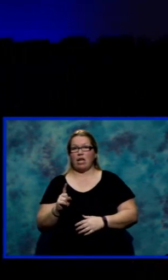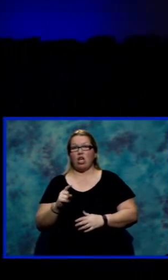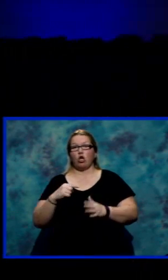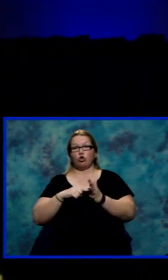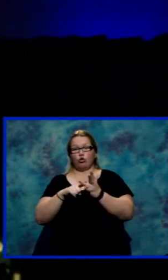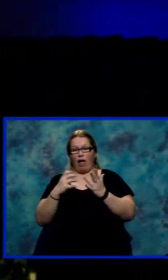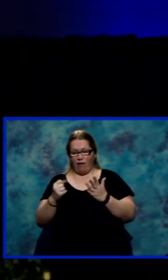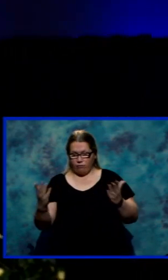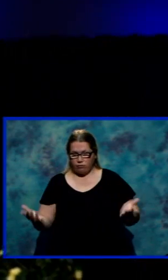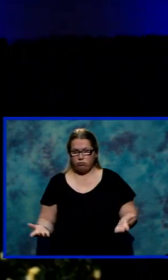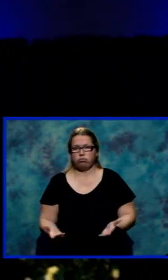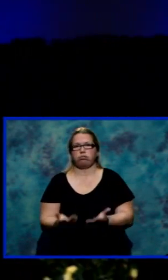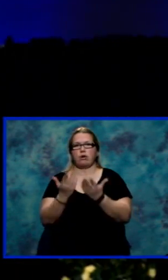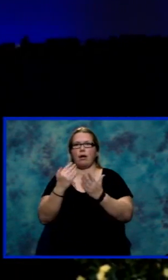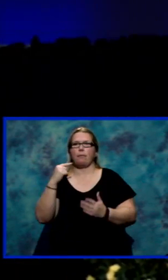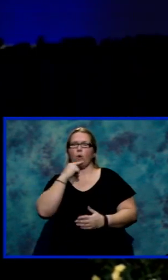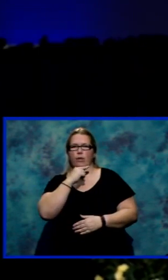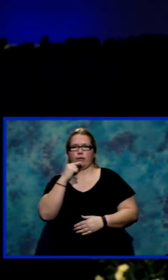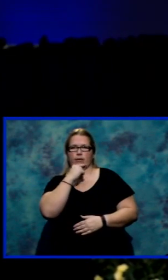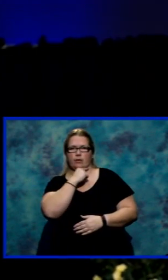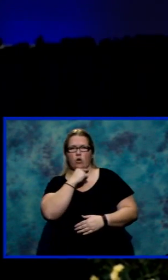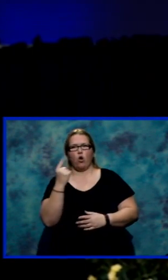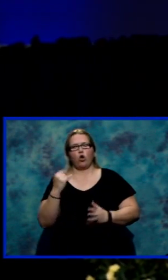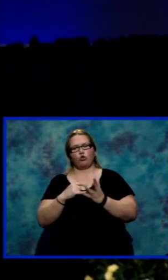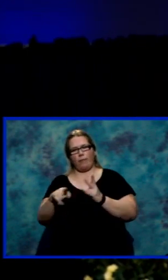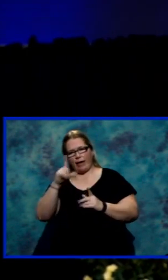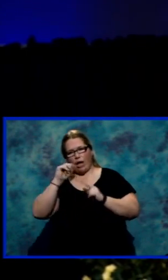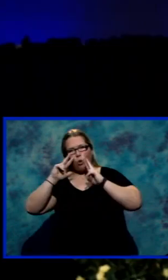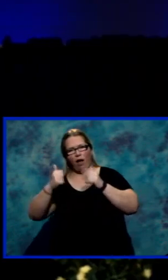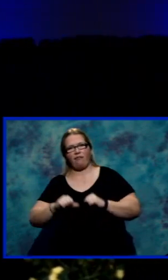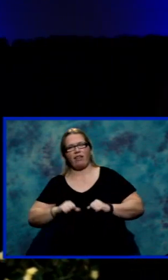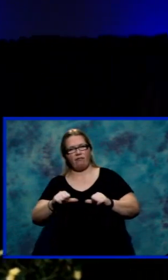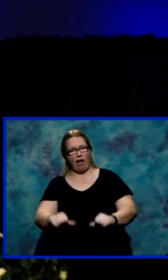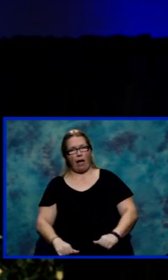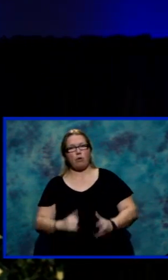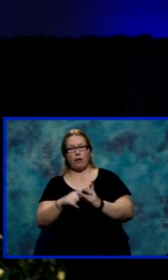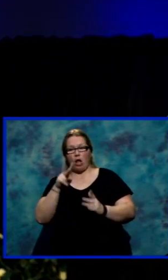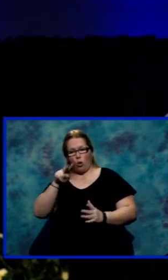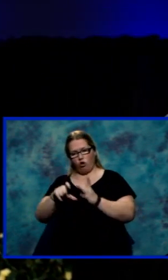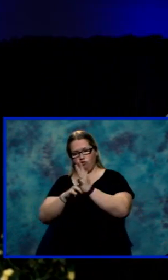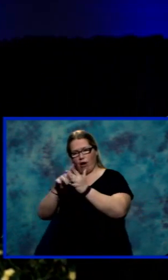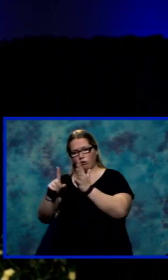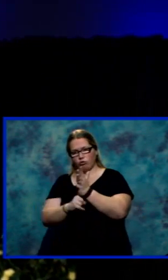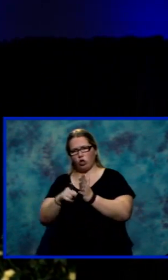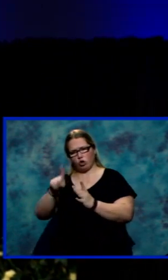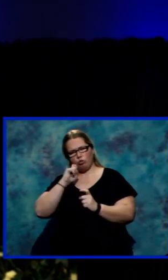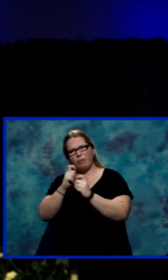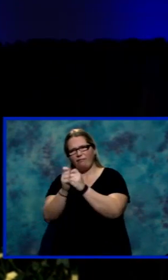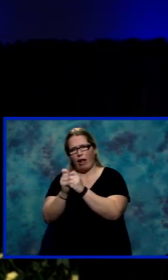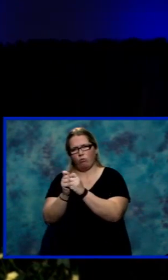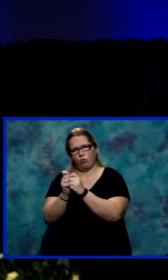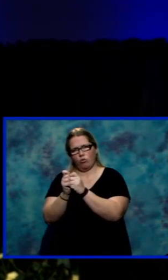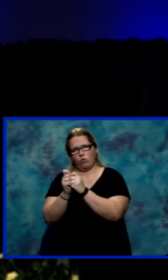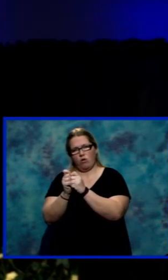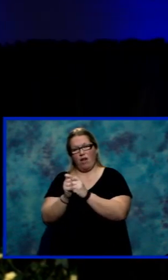production of male heirs who were going to be able to take care of the farm. So when they looked at Rachel, they saw Rachel as being valuable